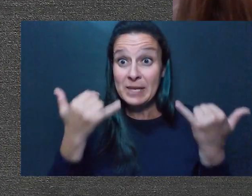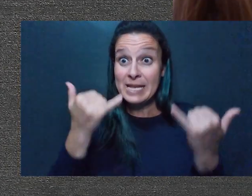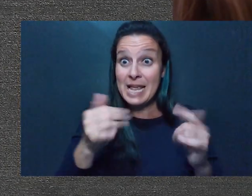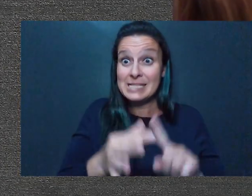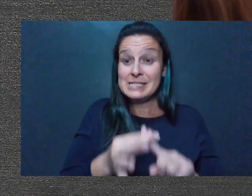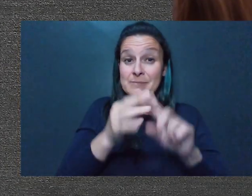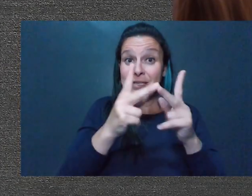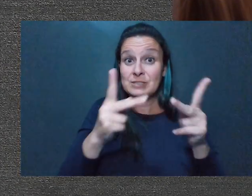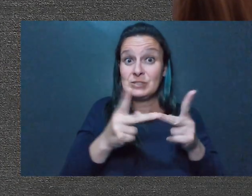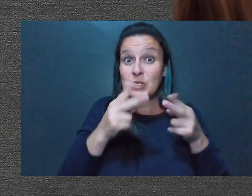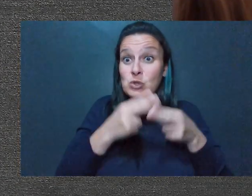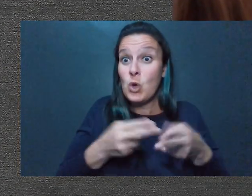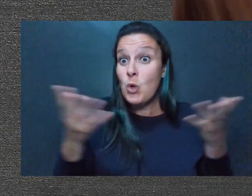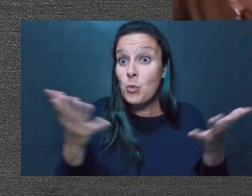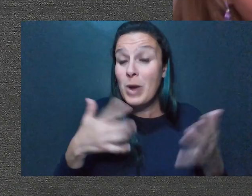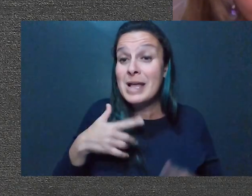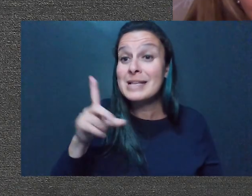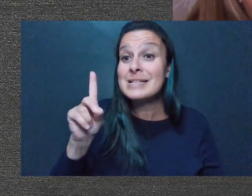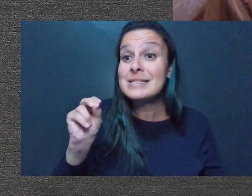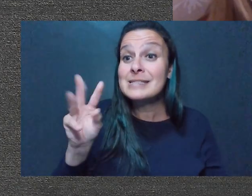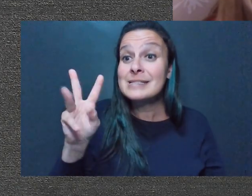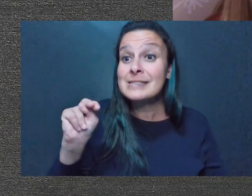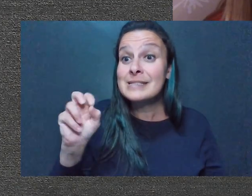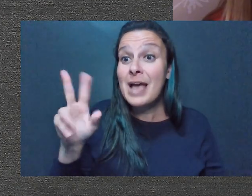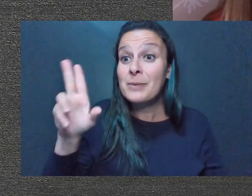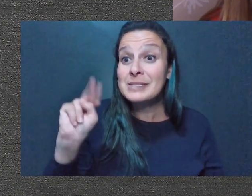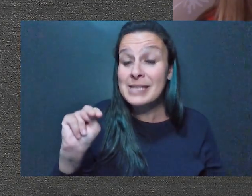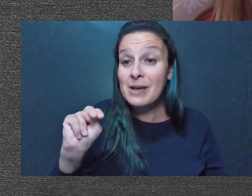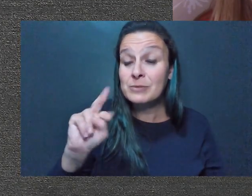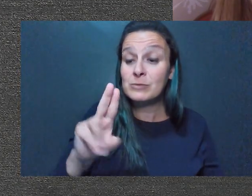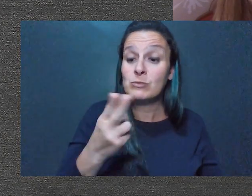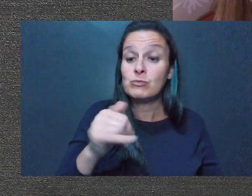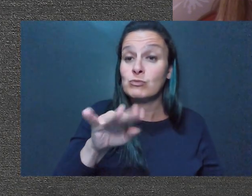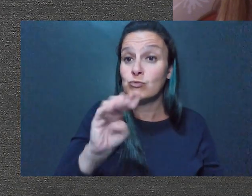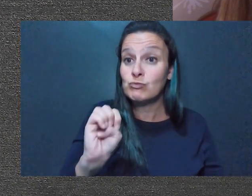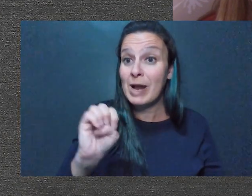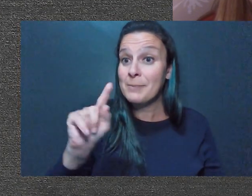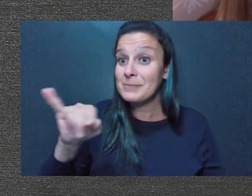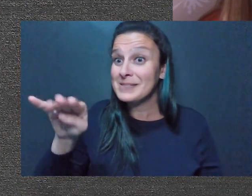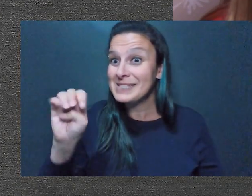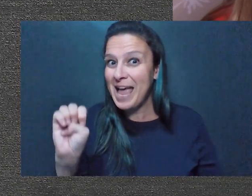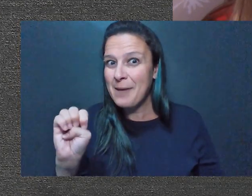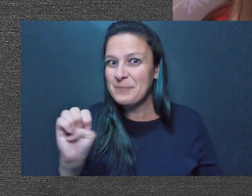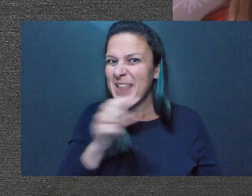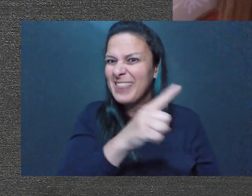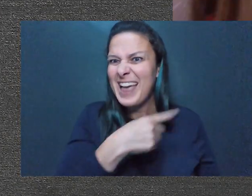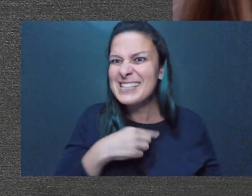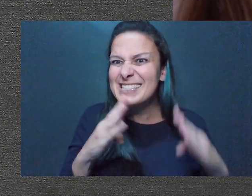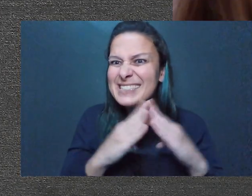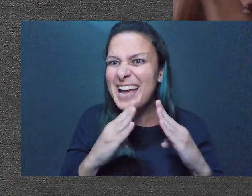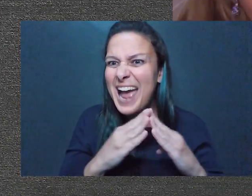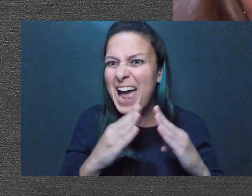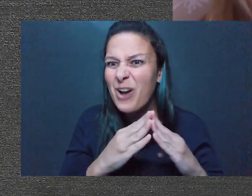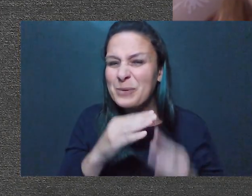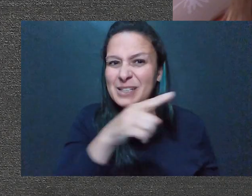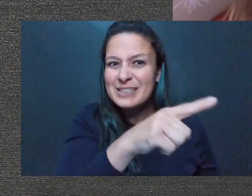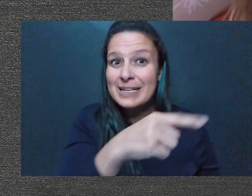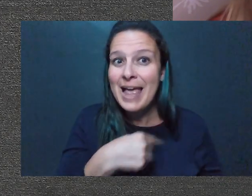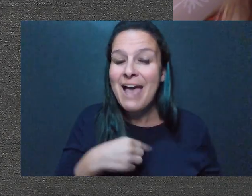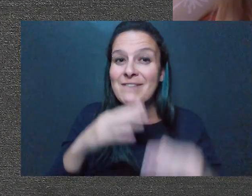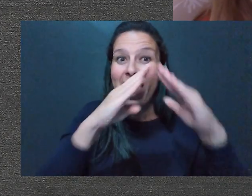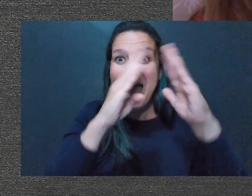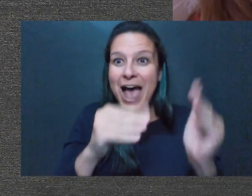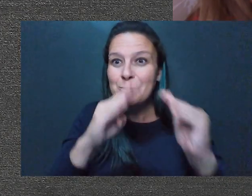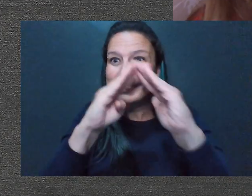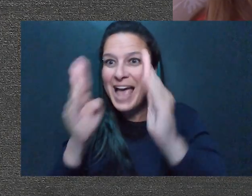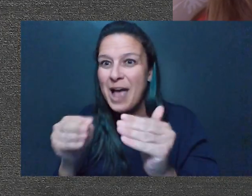place called Downtown Rhyme Time. Downtown Rhyme Time is a town that has the houses